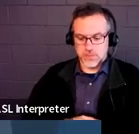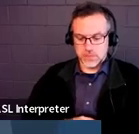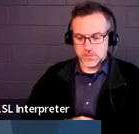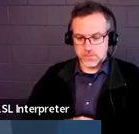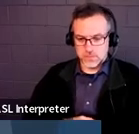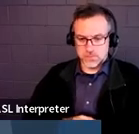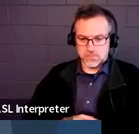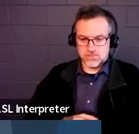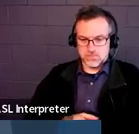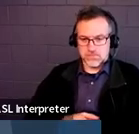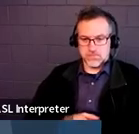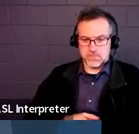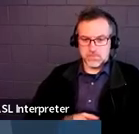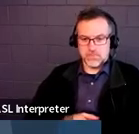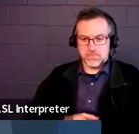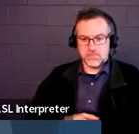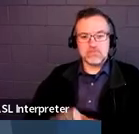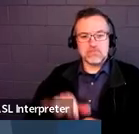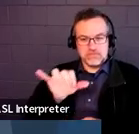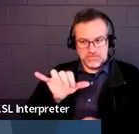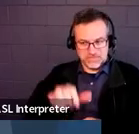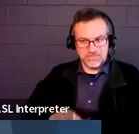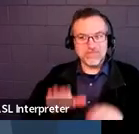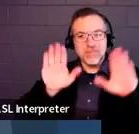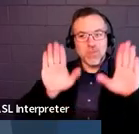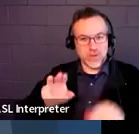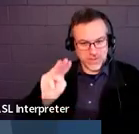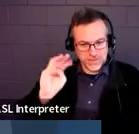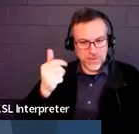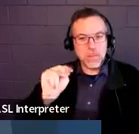Love it, Megan. A great thing.